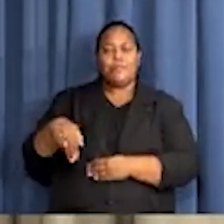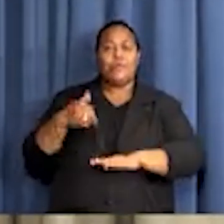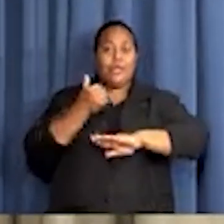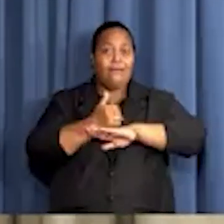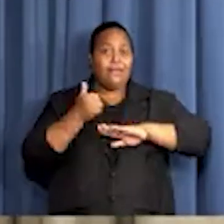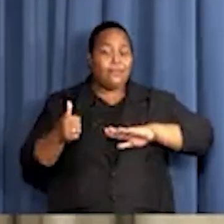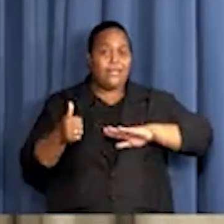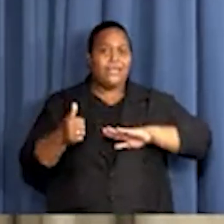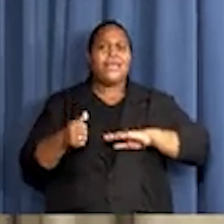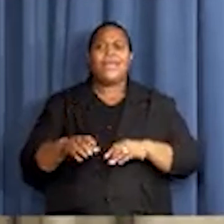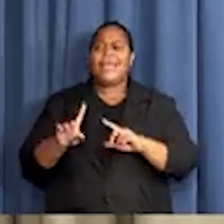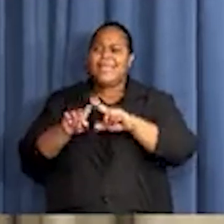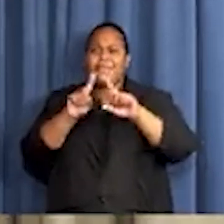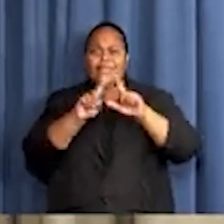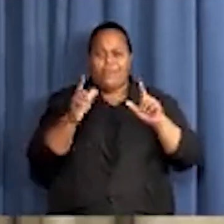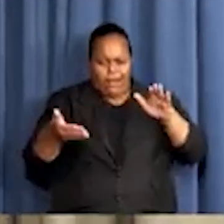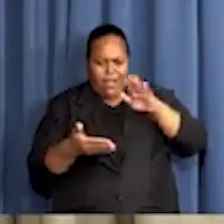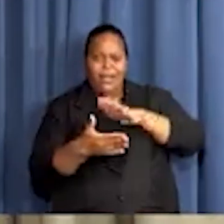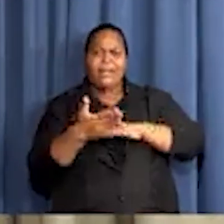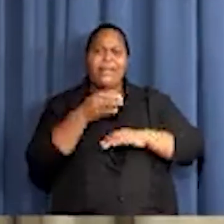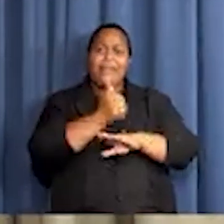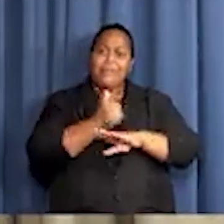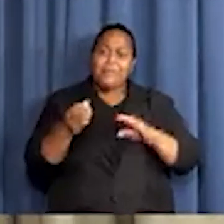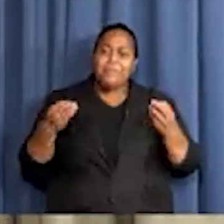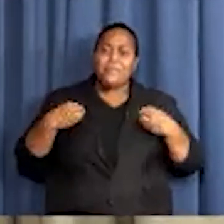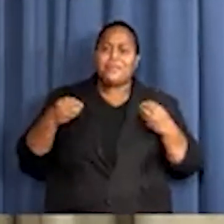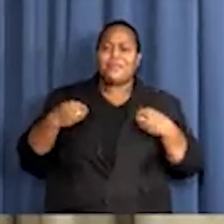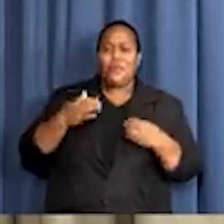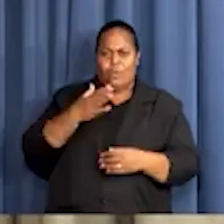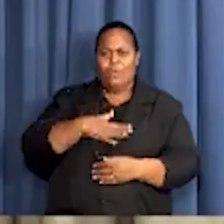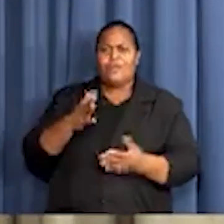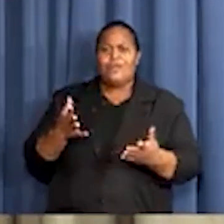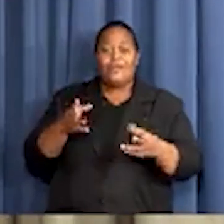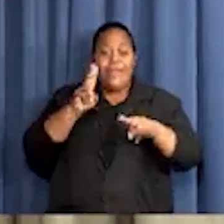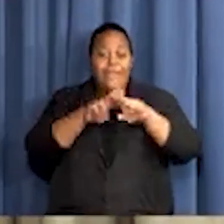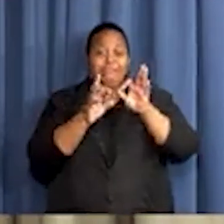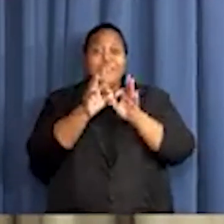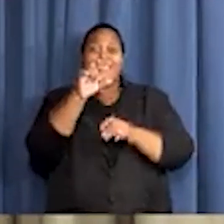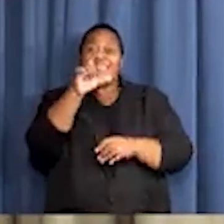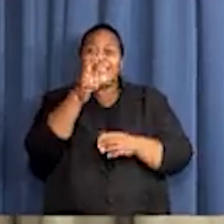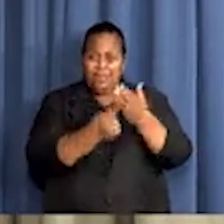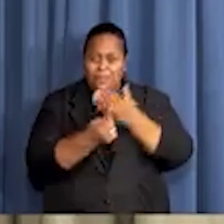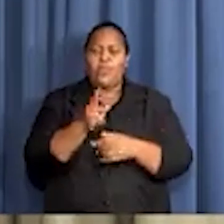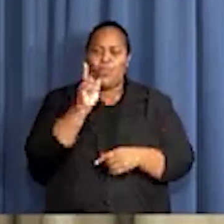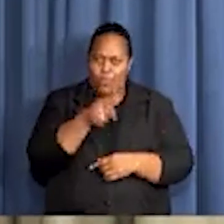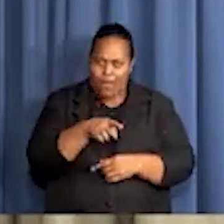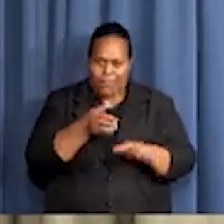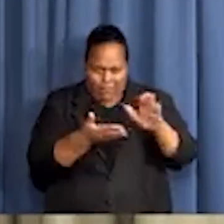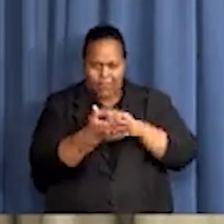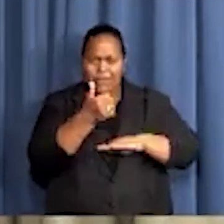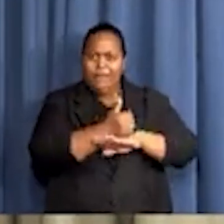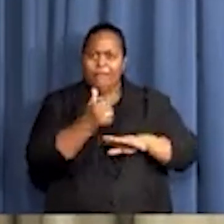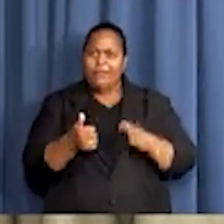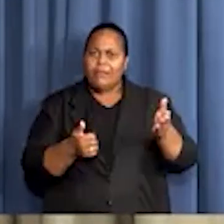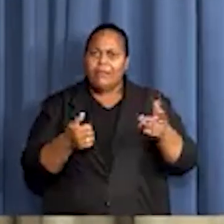and statutory boards with initial focus on the Fiji Broadcasting Corporation, FBC. Our aim